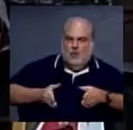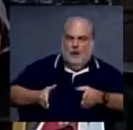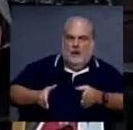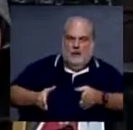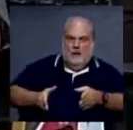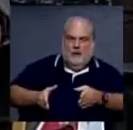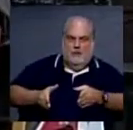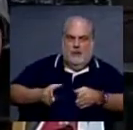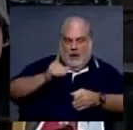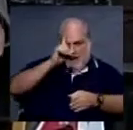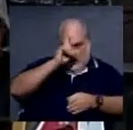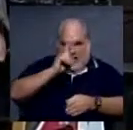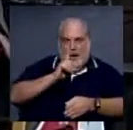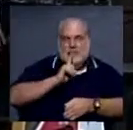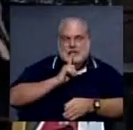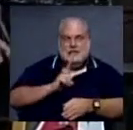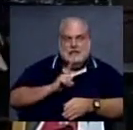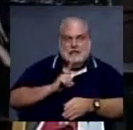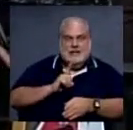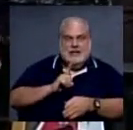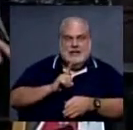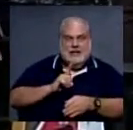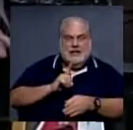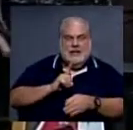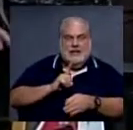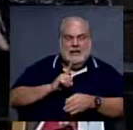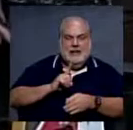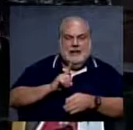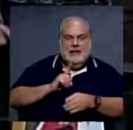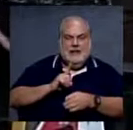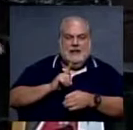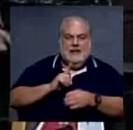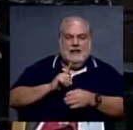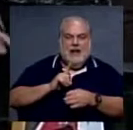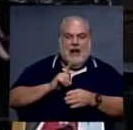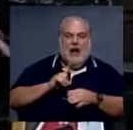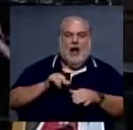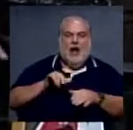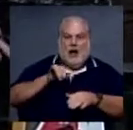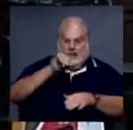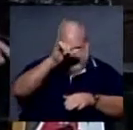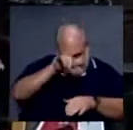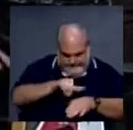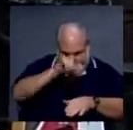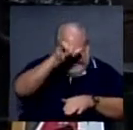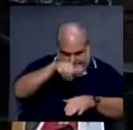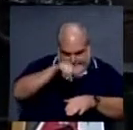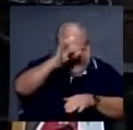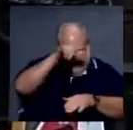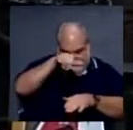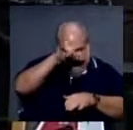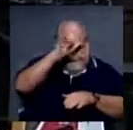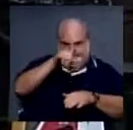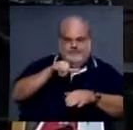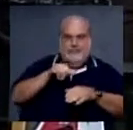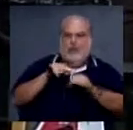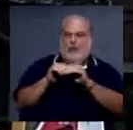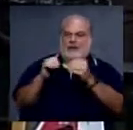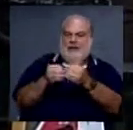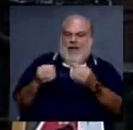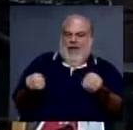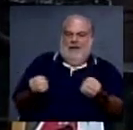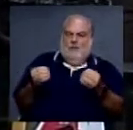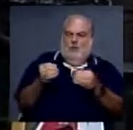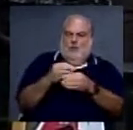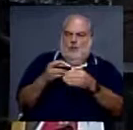We honestly pander to people that shouldn't be pandered to. We give to organizations that don't have results.